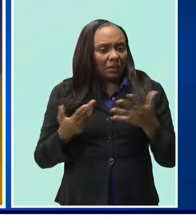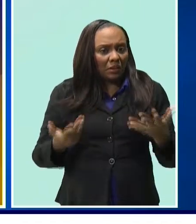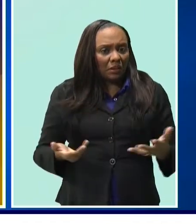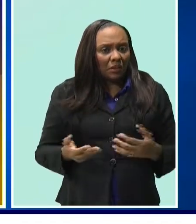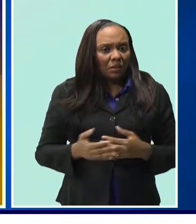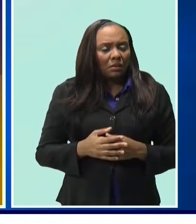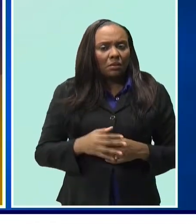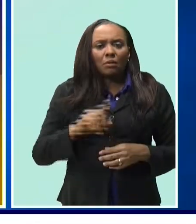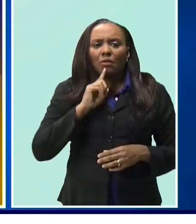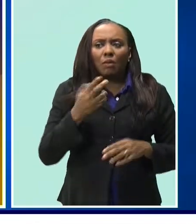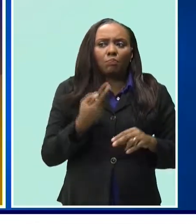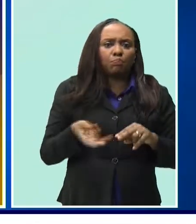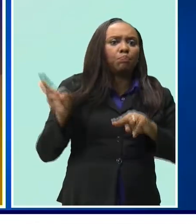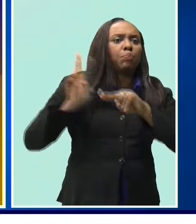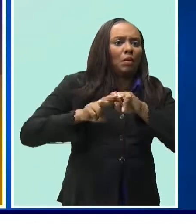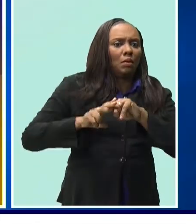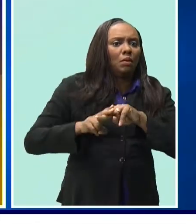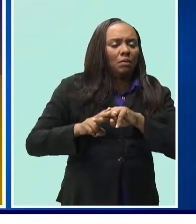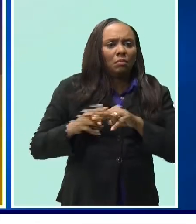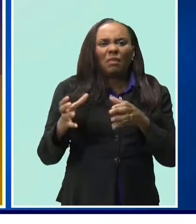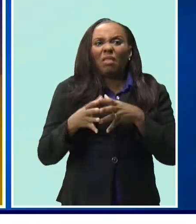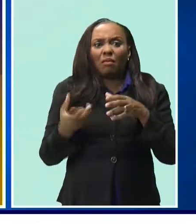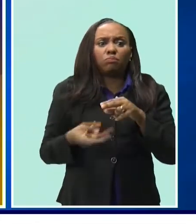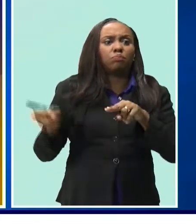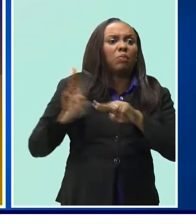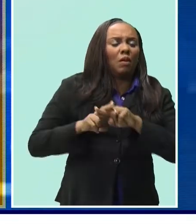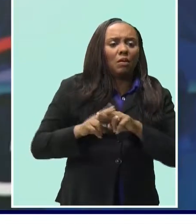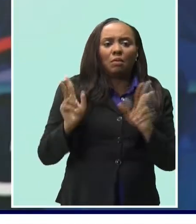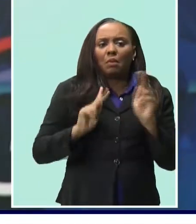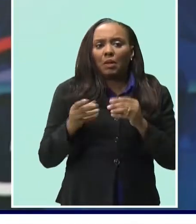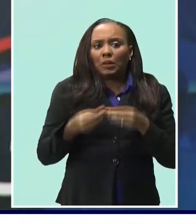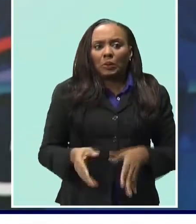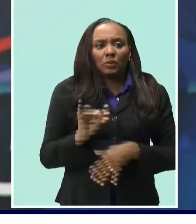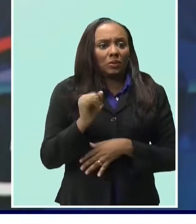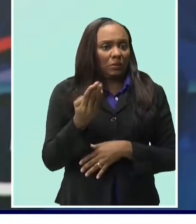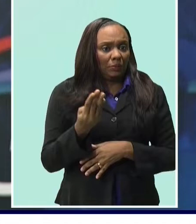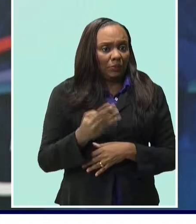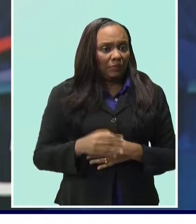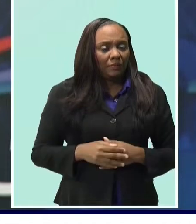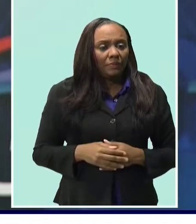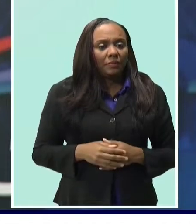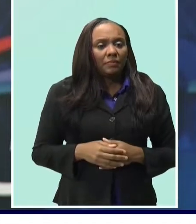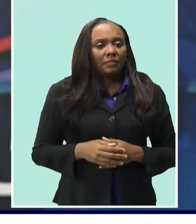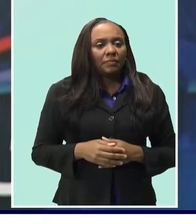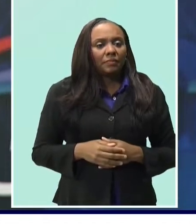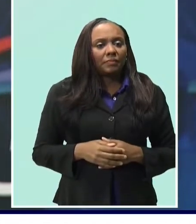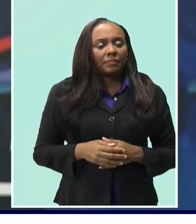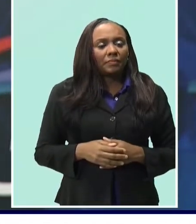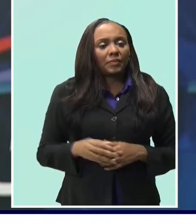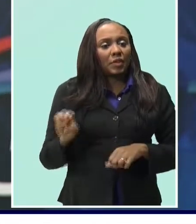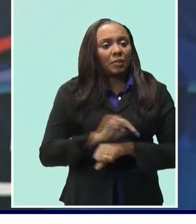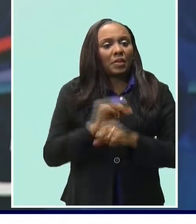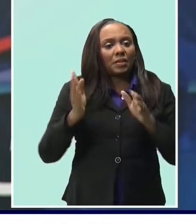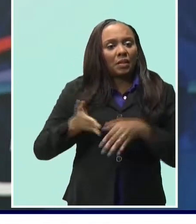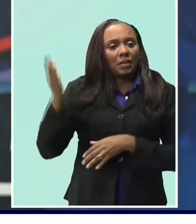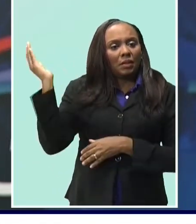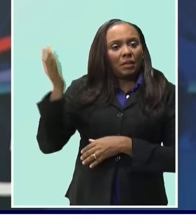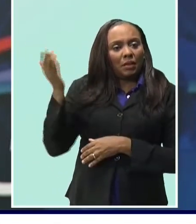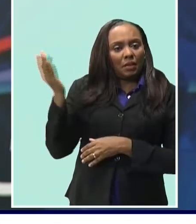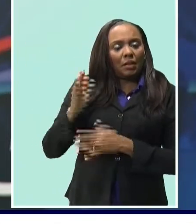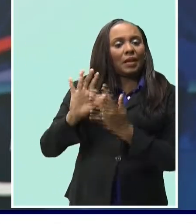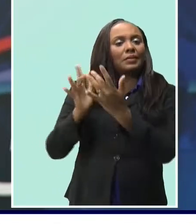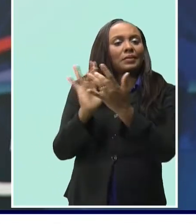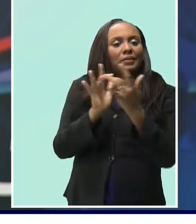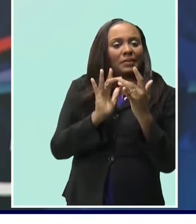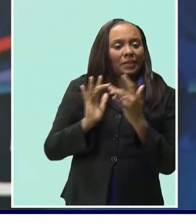is a sharp increase. I mean, it is a tremendous increase in unemployment. Minister Cattle was speaking during a webinar hosted by the